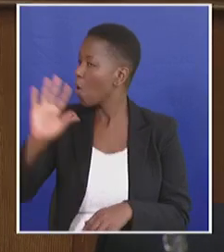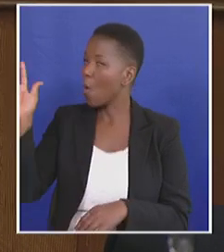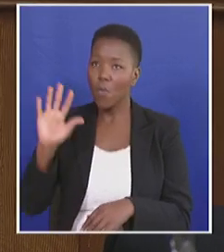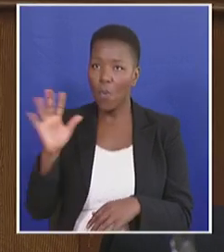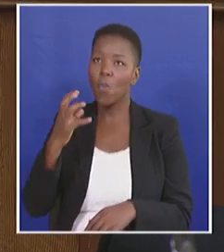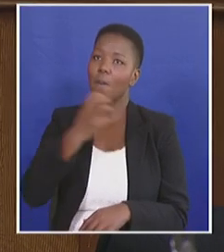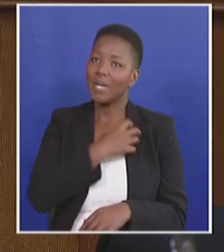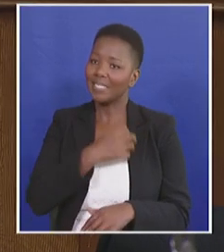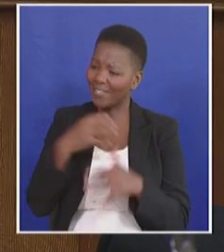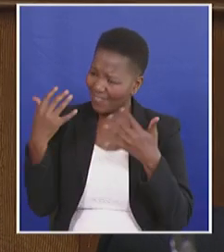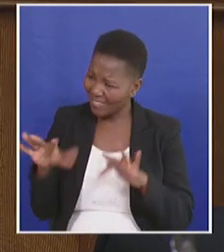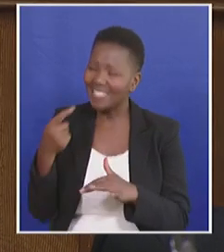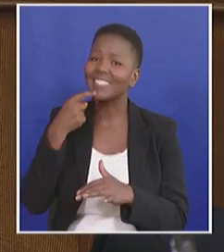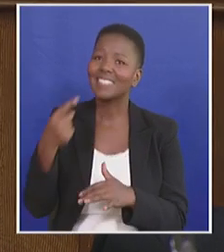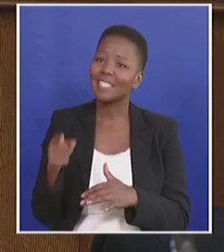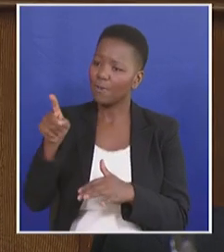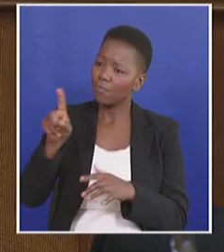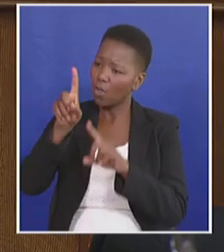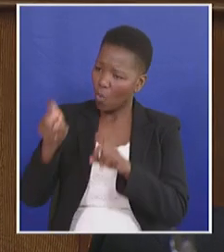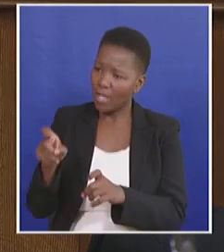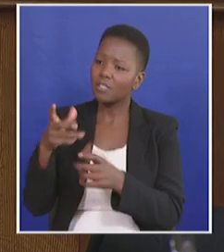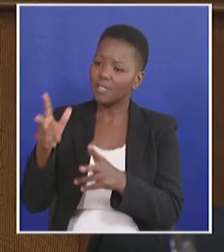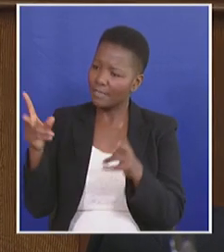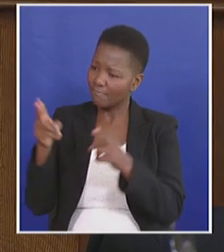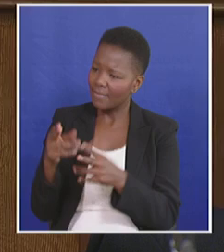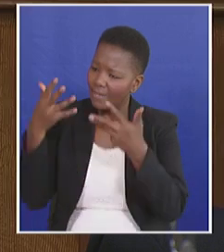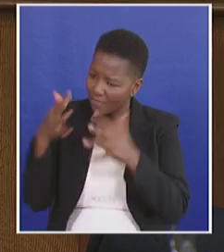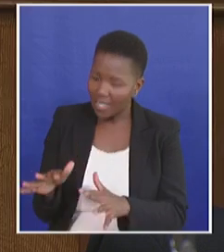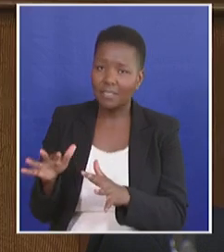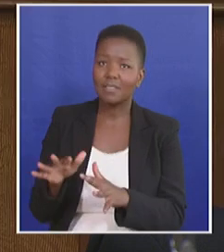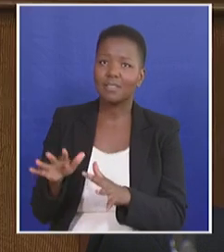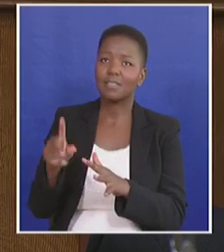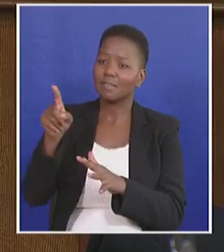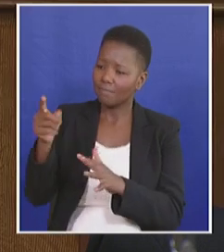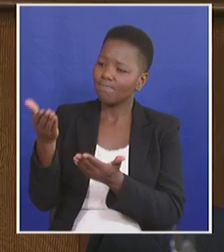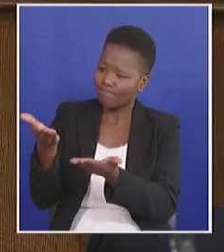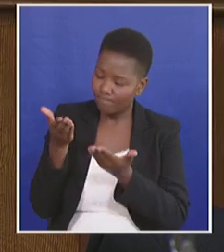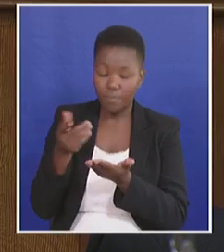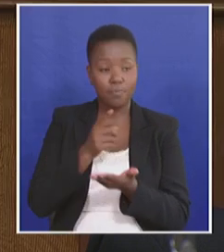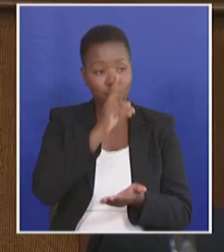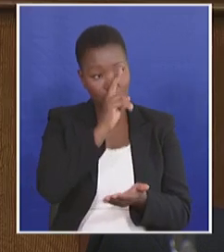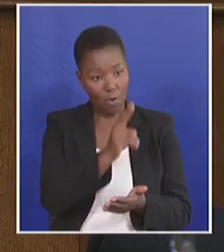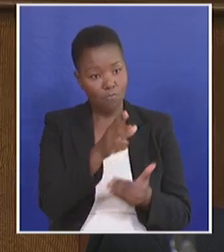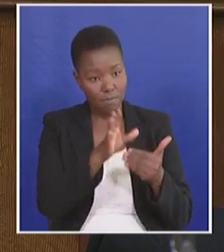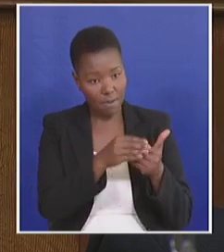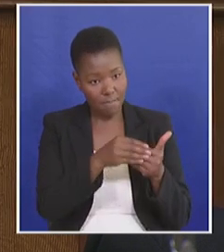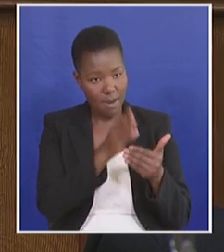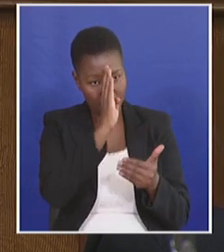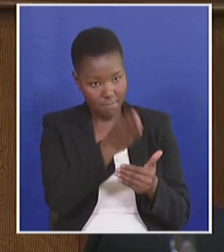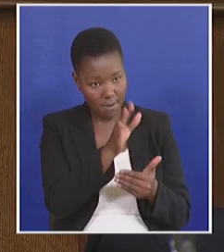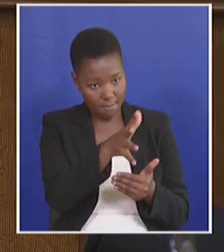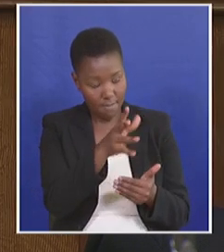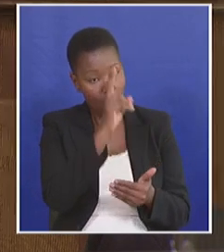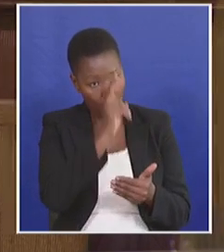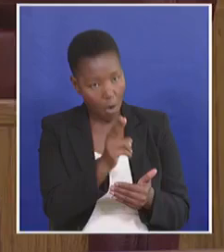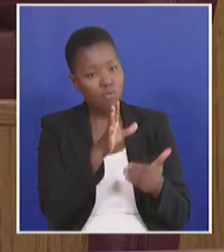not a point of order. Question is edited. Honorable Mukwena, In the non-edited. can I address you, Honorable Mukwena? Can I finish And my Honorable point of